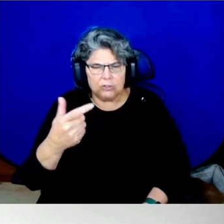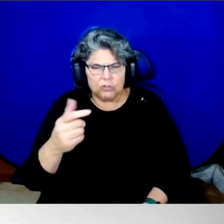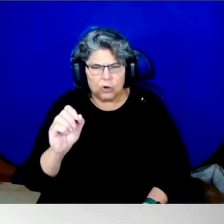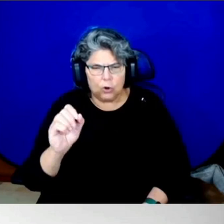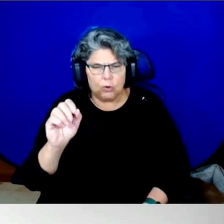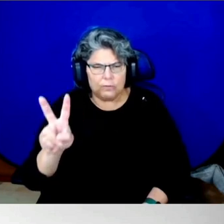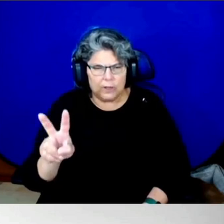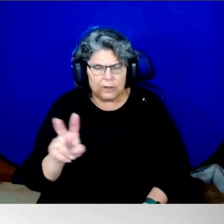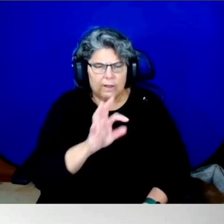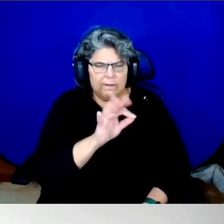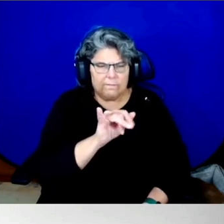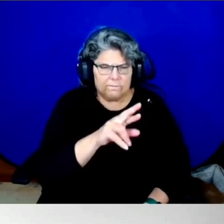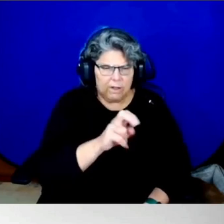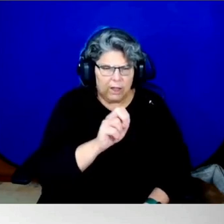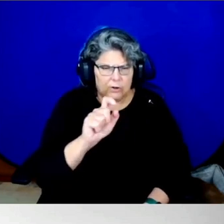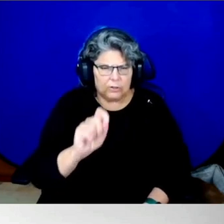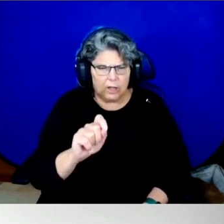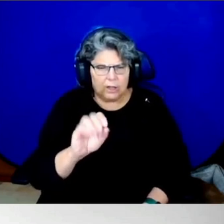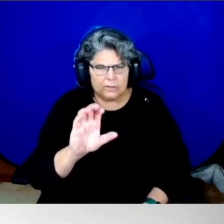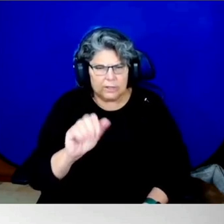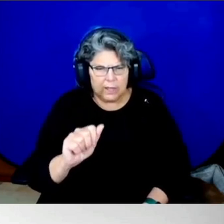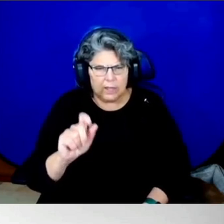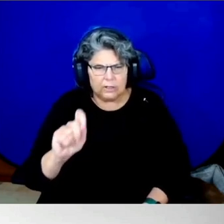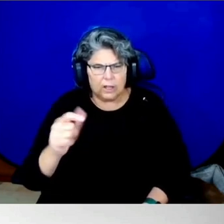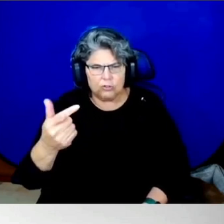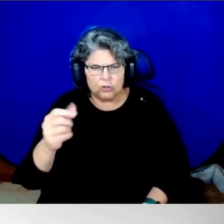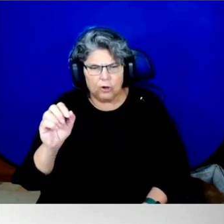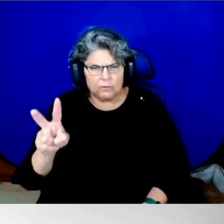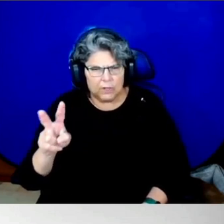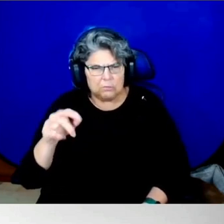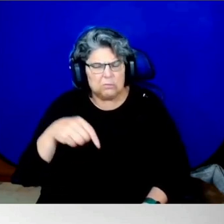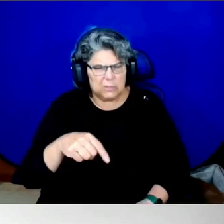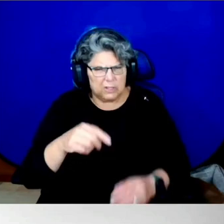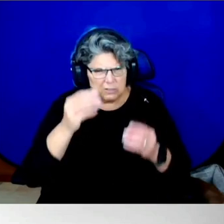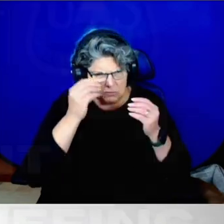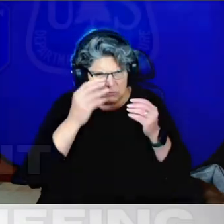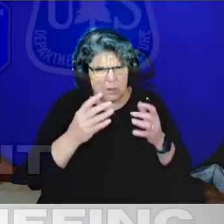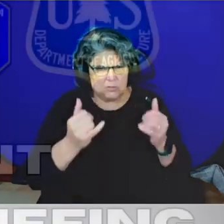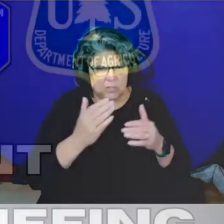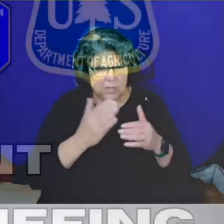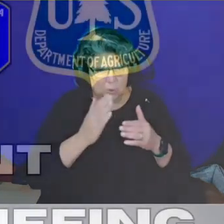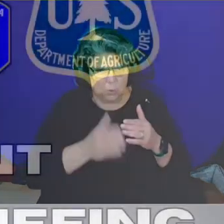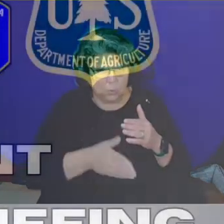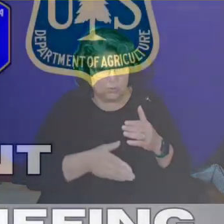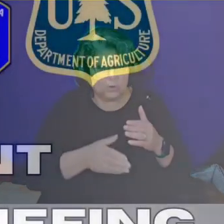fire.ca.gov. This will conclude the press conference. Thank you and stay safe.